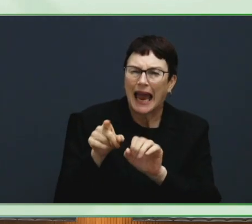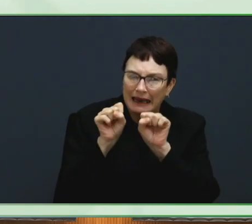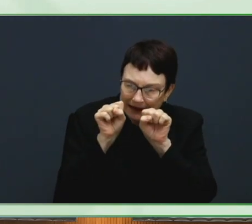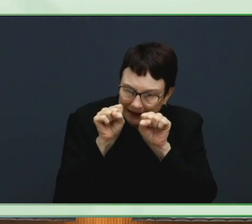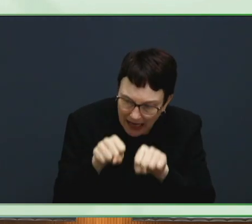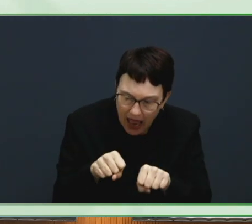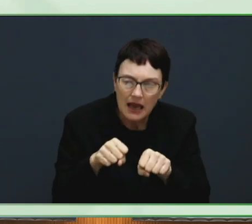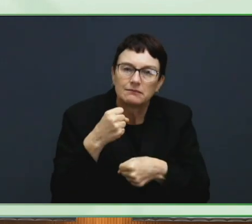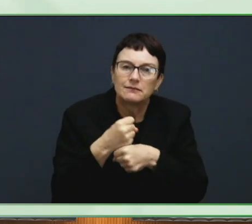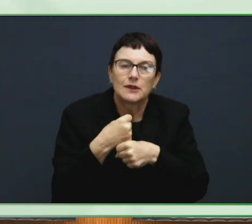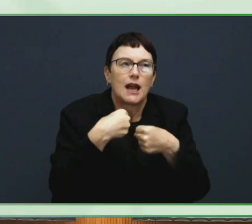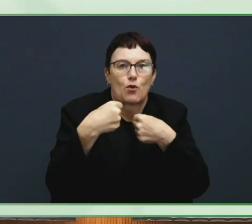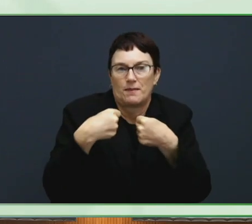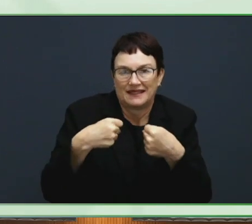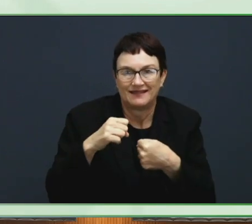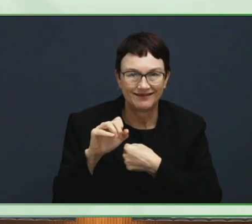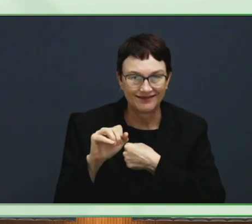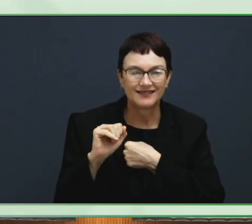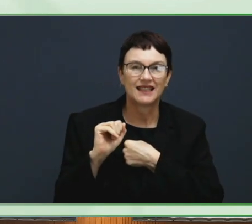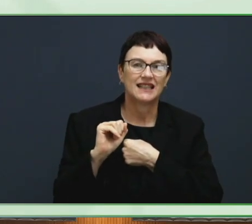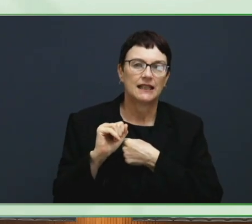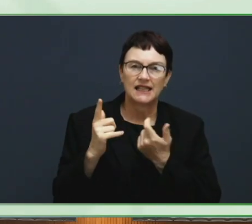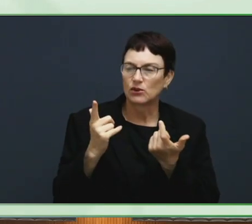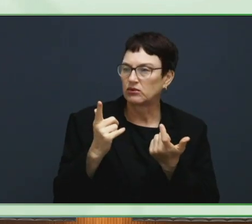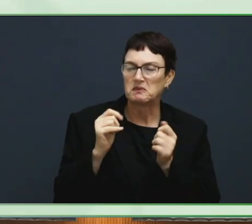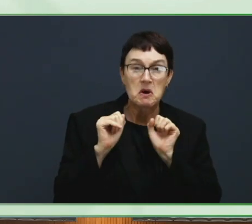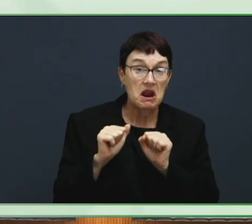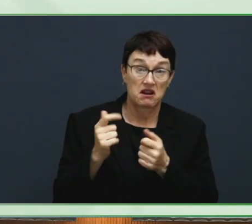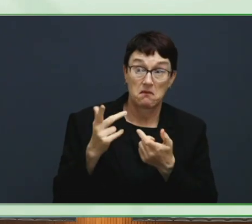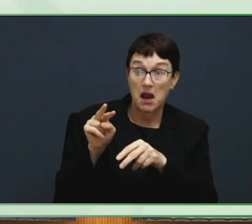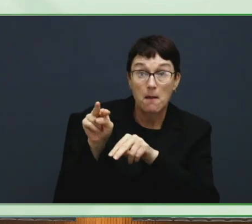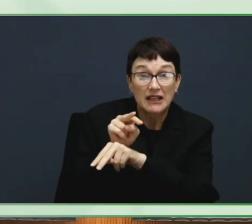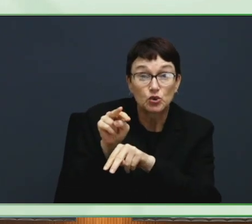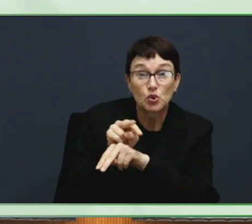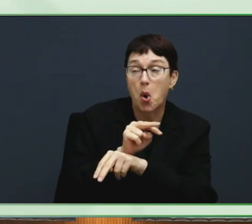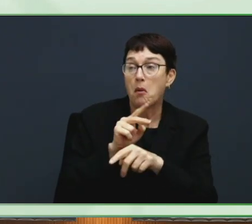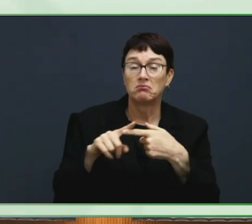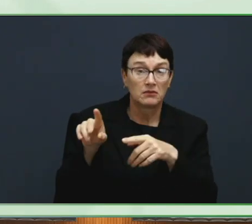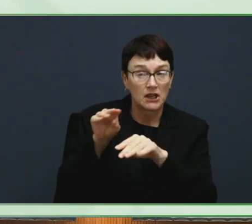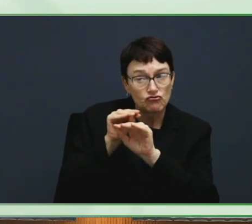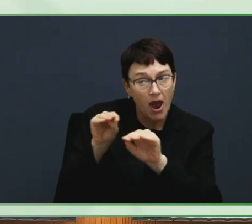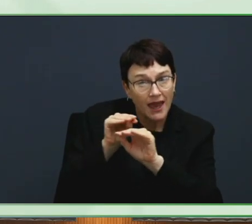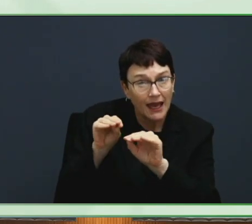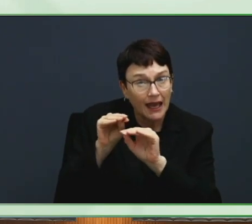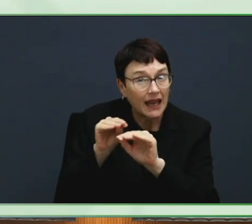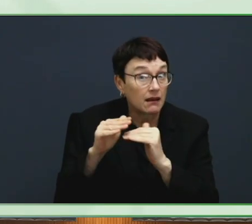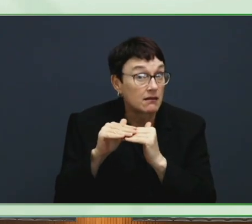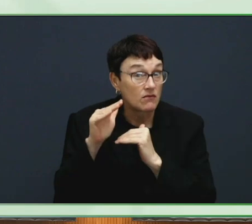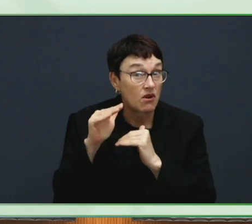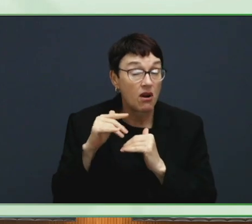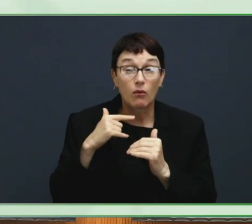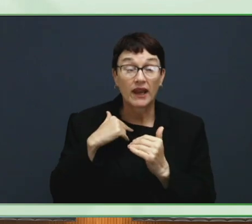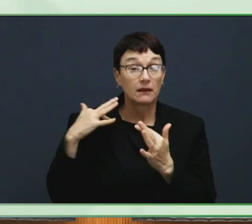reaching those women through trainings, mentoring. We managed to reach 6,000 women.